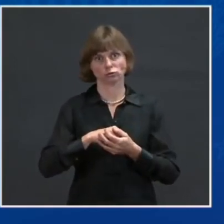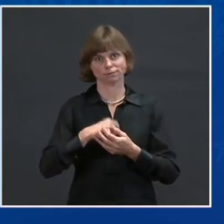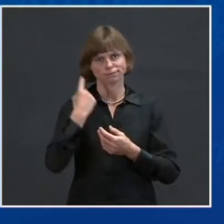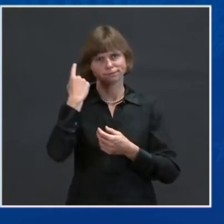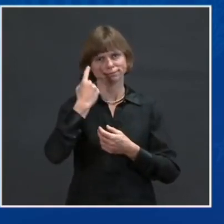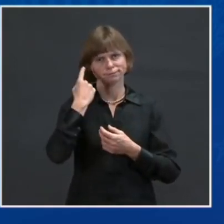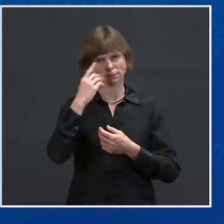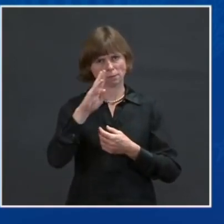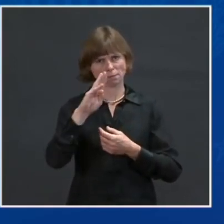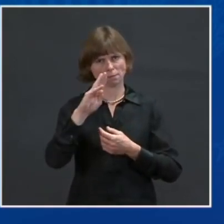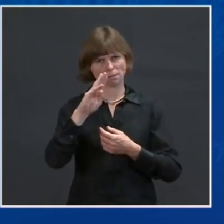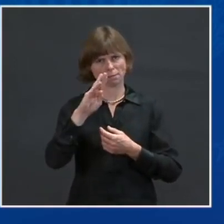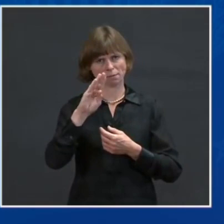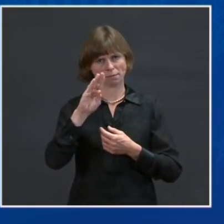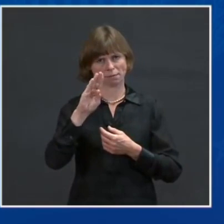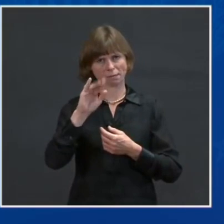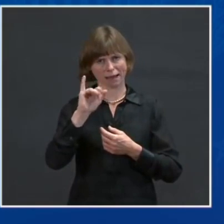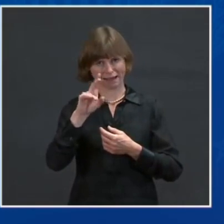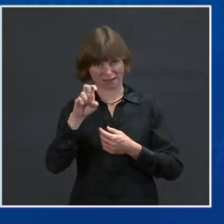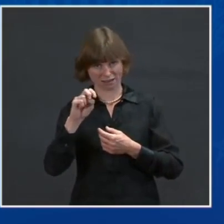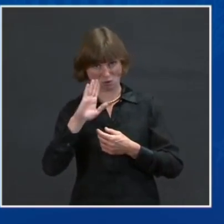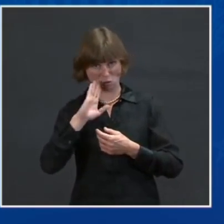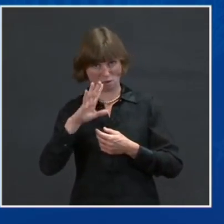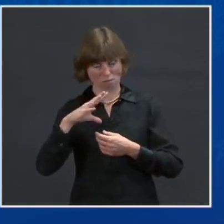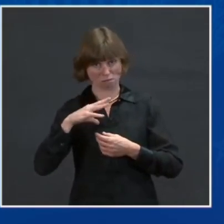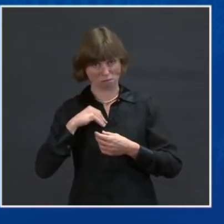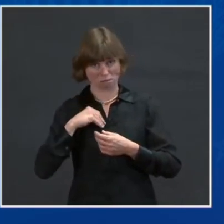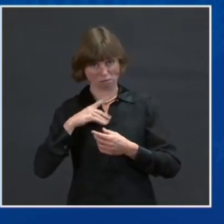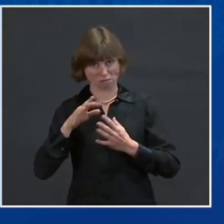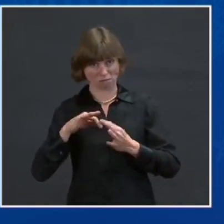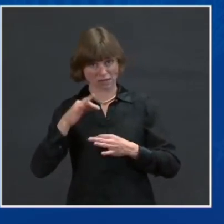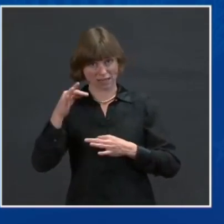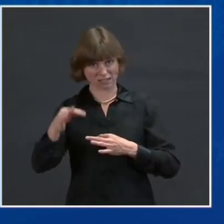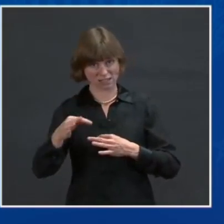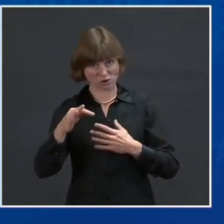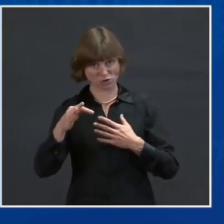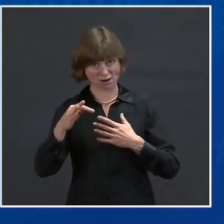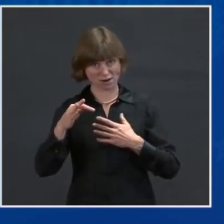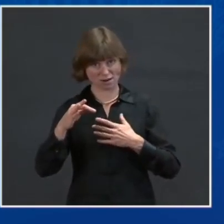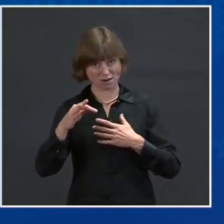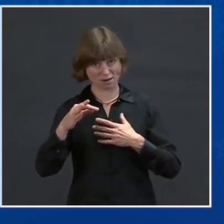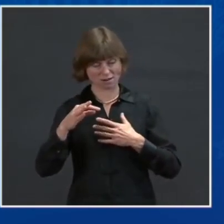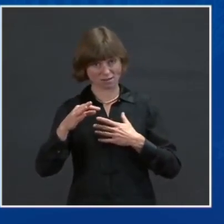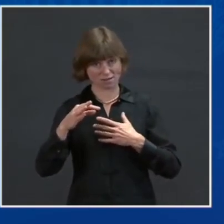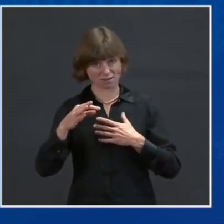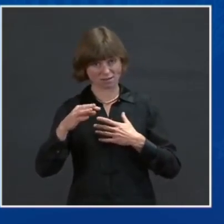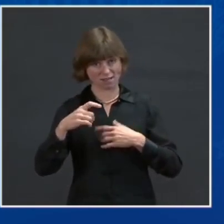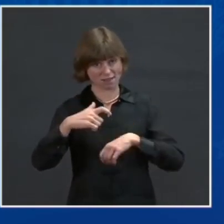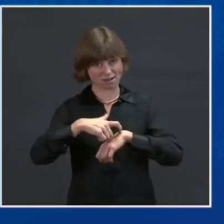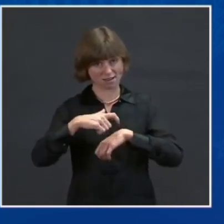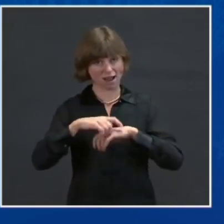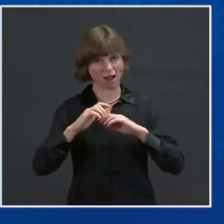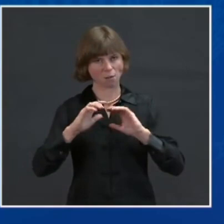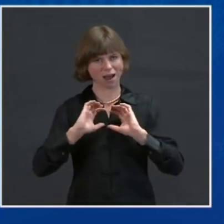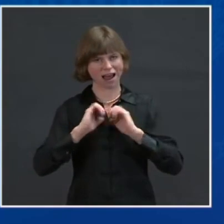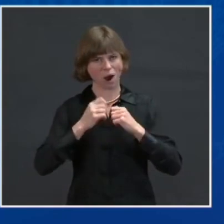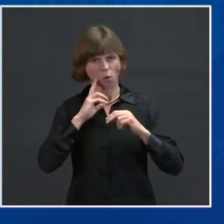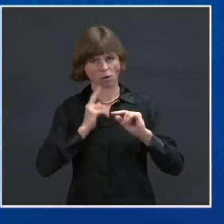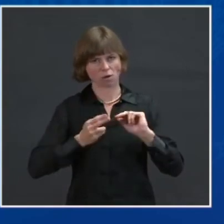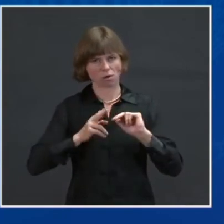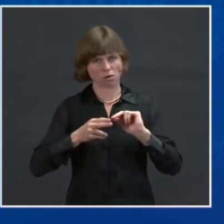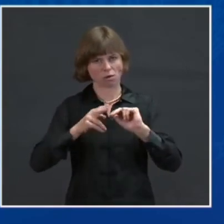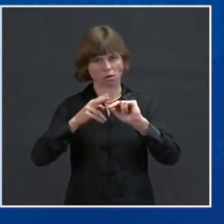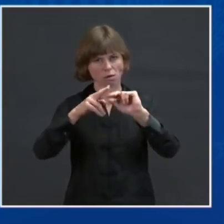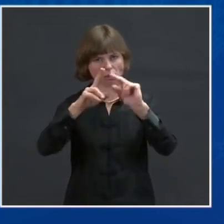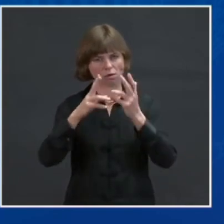to lengthening the period of time over which the minimum wage can be increased? So, for example, you know, getting it to